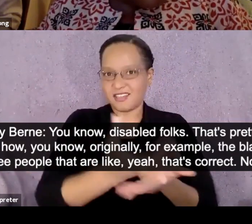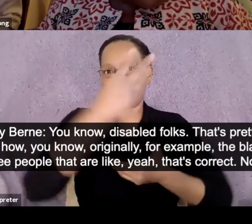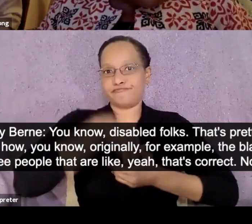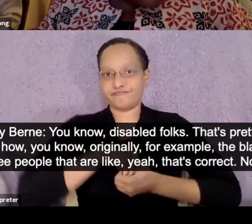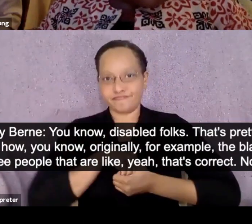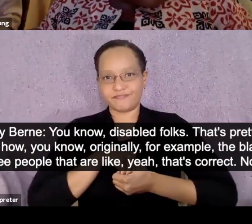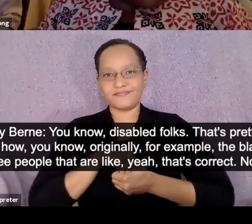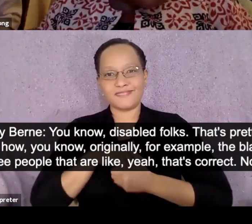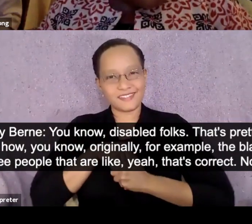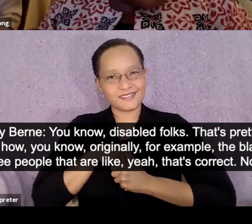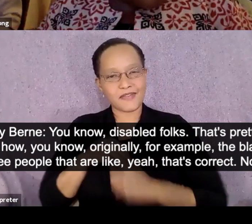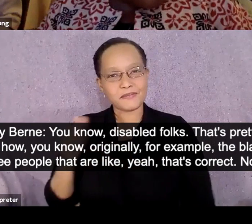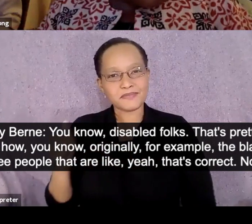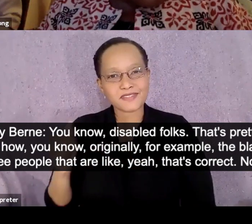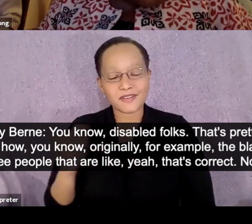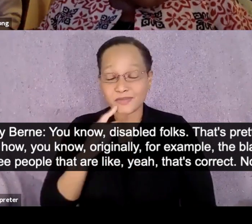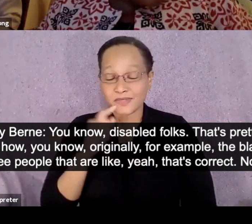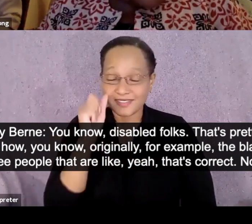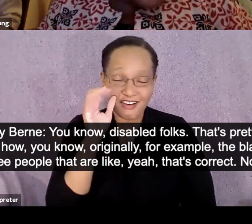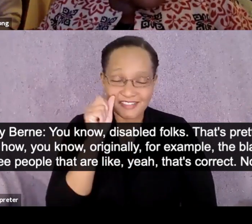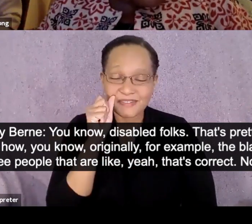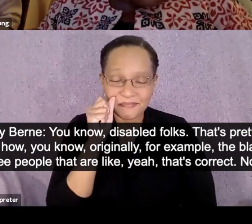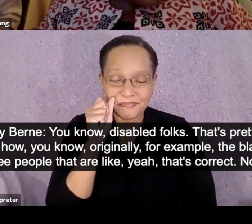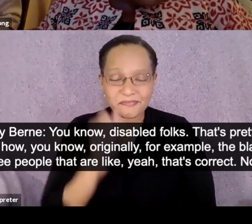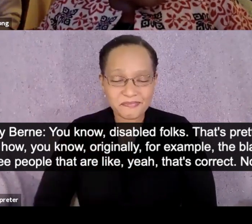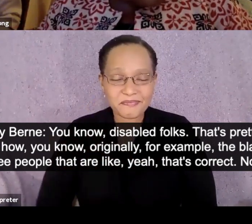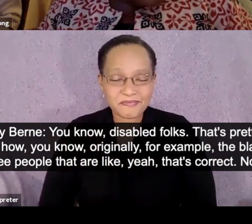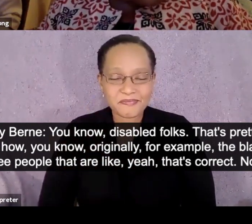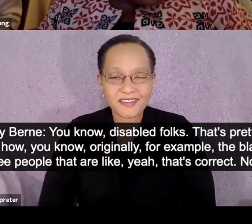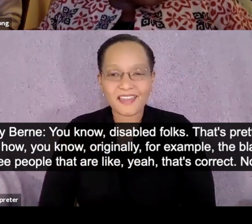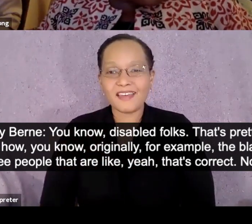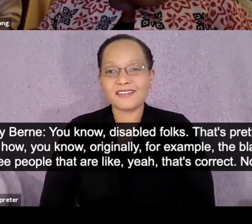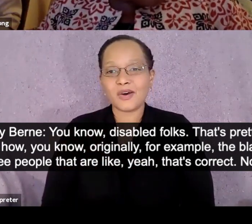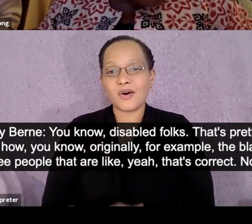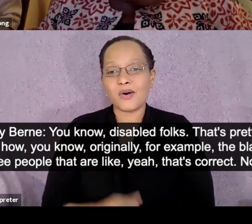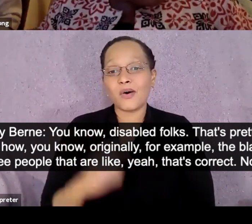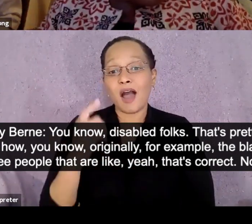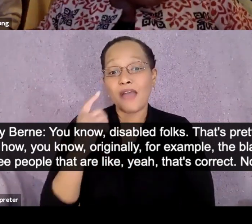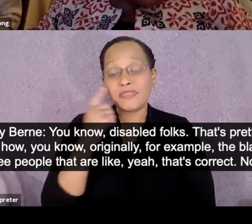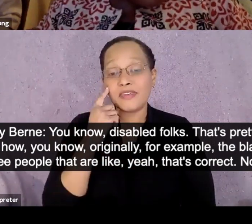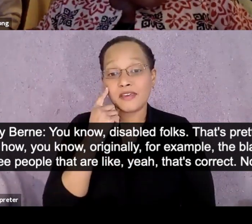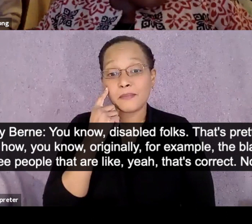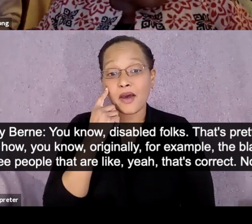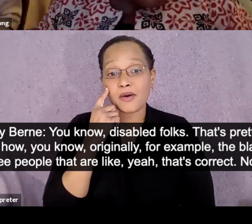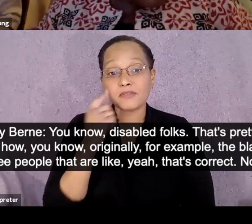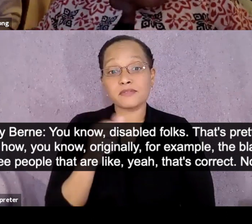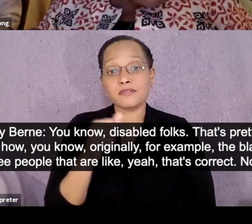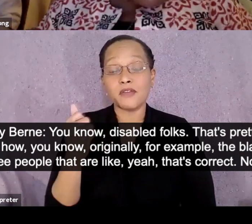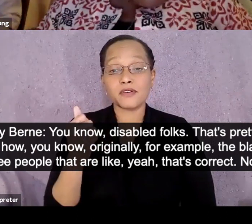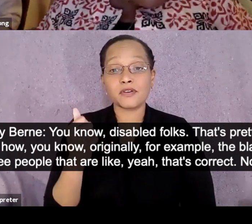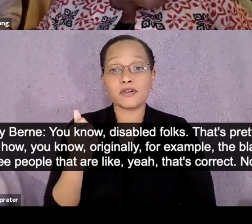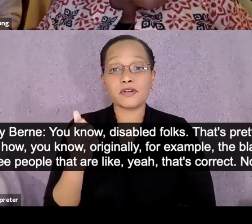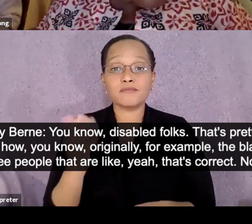folks, that's pretty awesome. I mean, I think, yeah, I think to other movements and how, you know, originally,